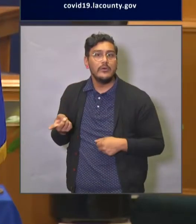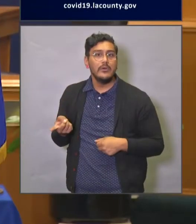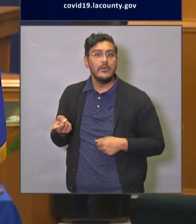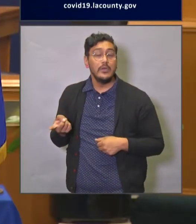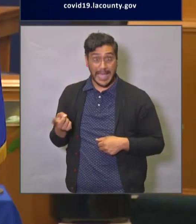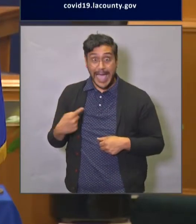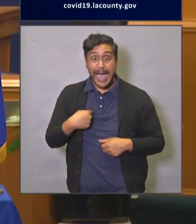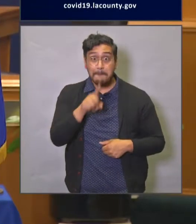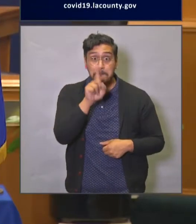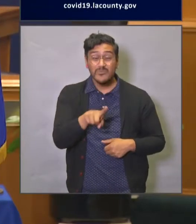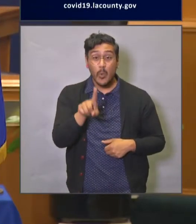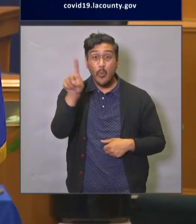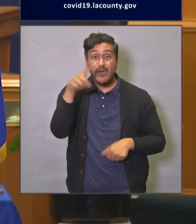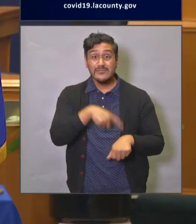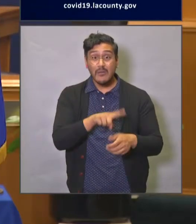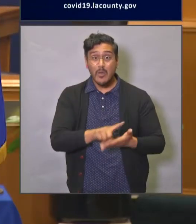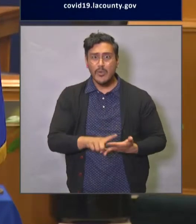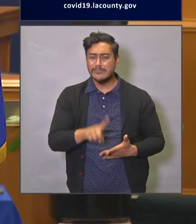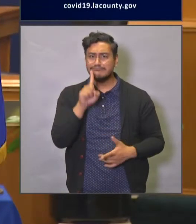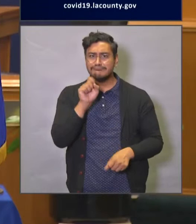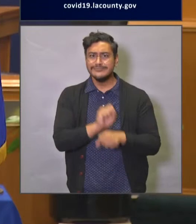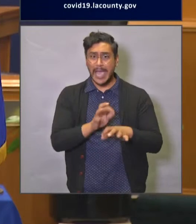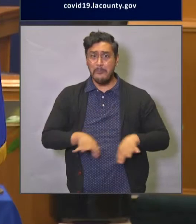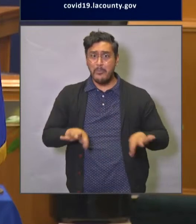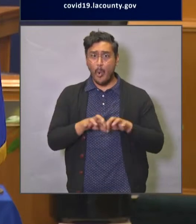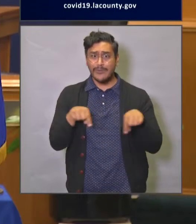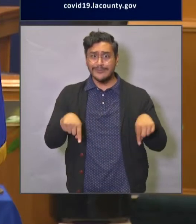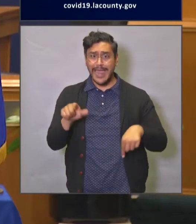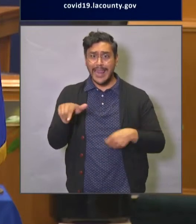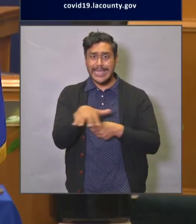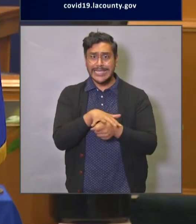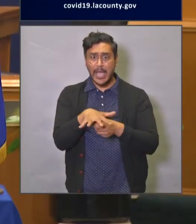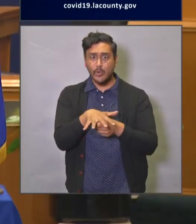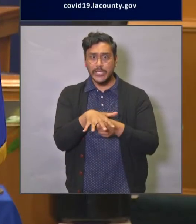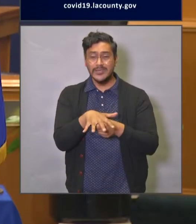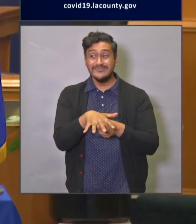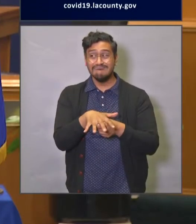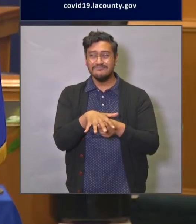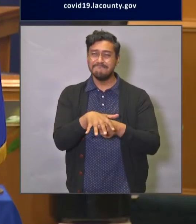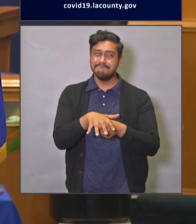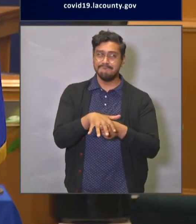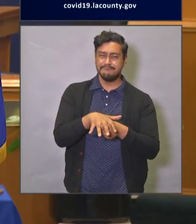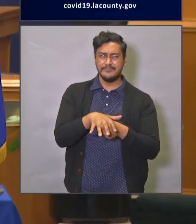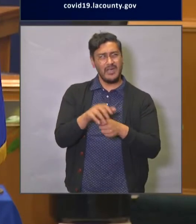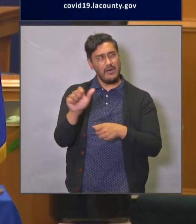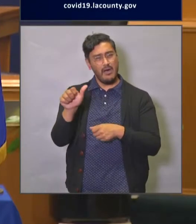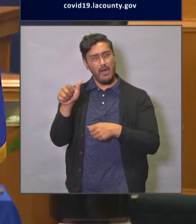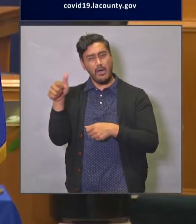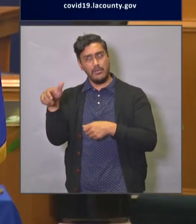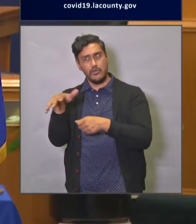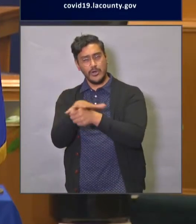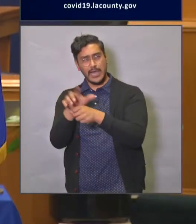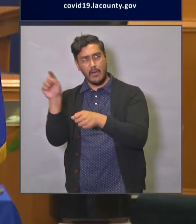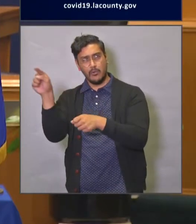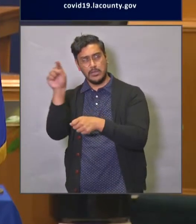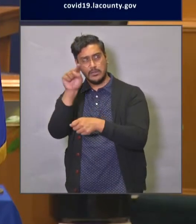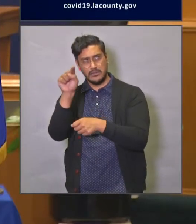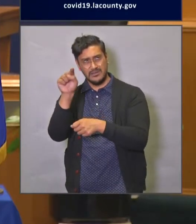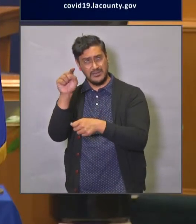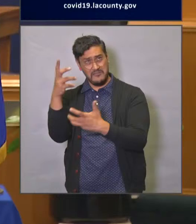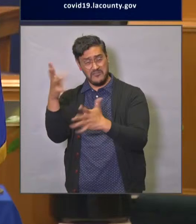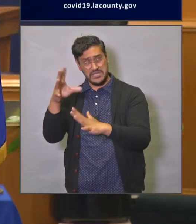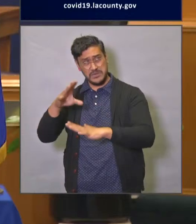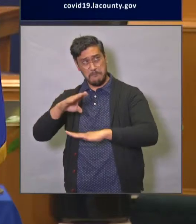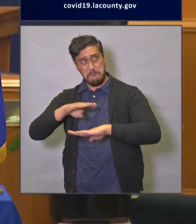week because it's so important here in LA County. I don't know that any of the larger counties will have necessarily met